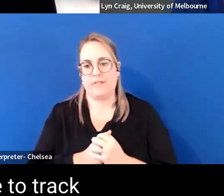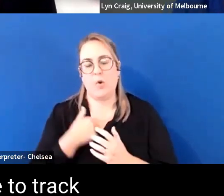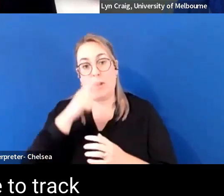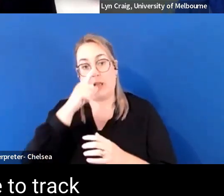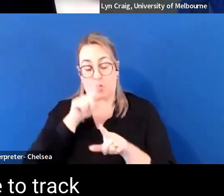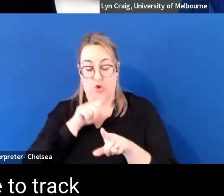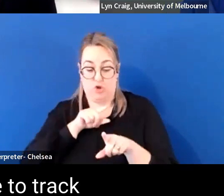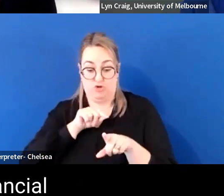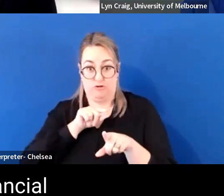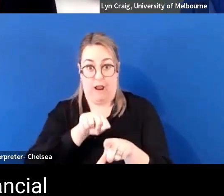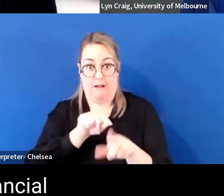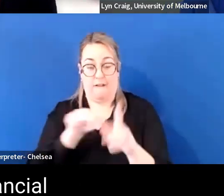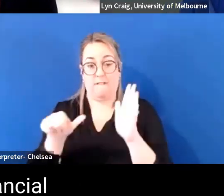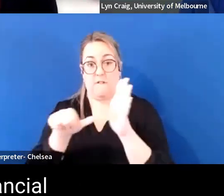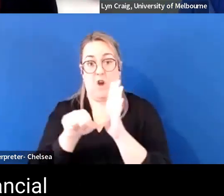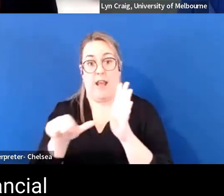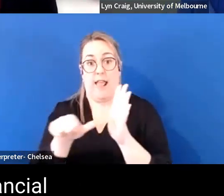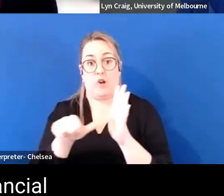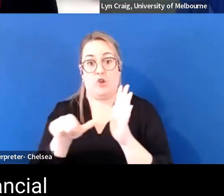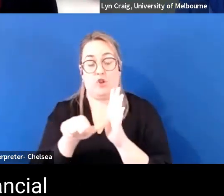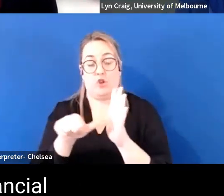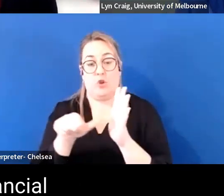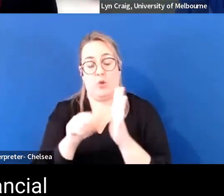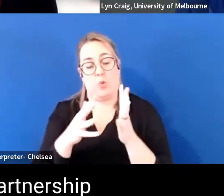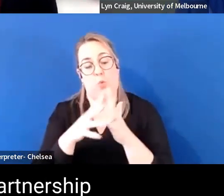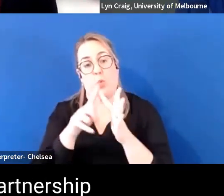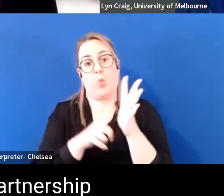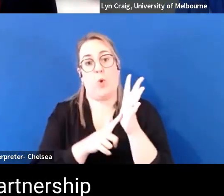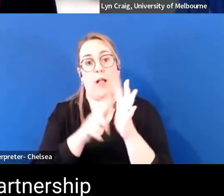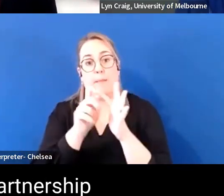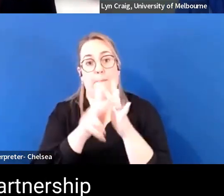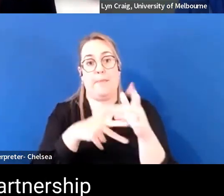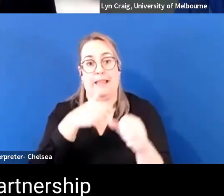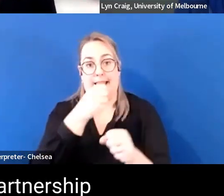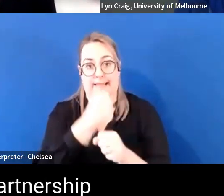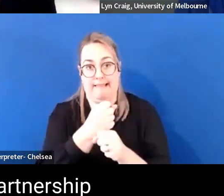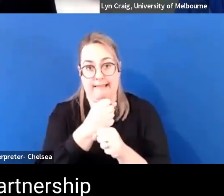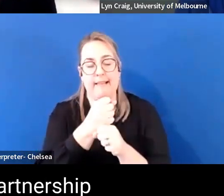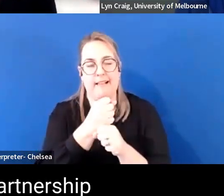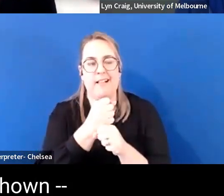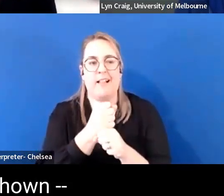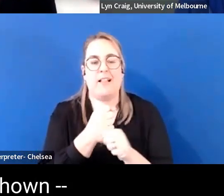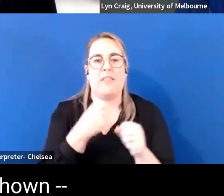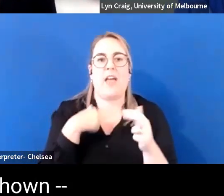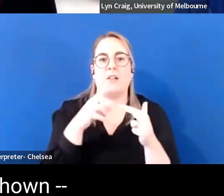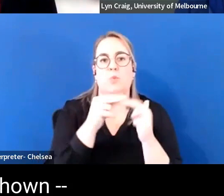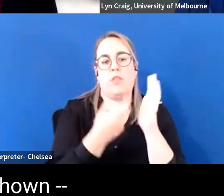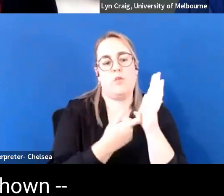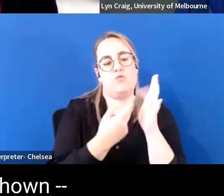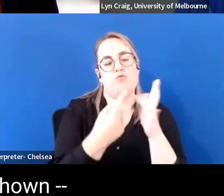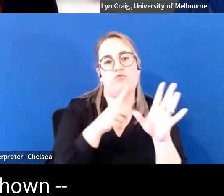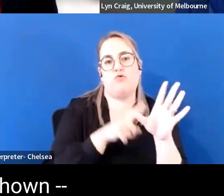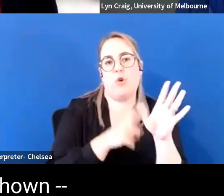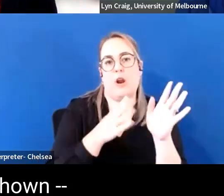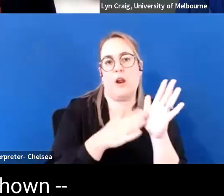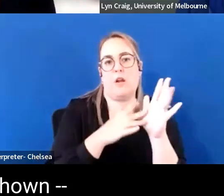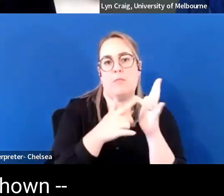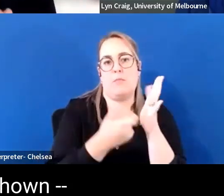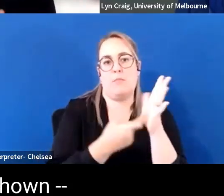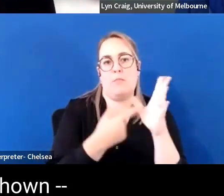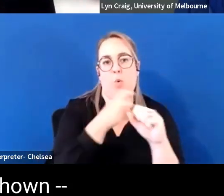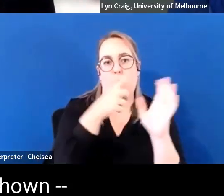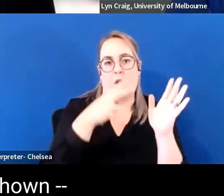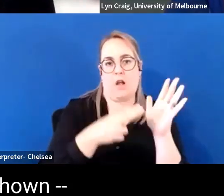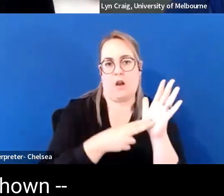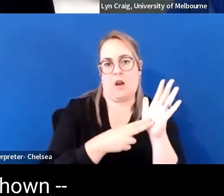wellbeing over time with the financial wellbeing indicator, which we do in partnership with Roy Morgan. And that has shown, like, if we